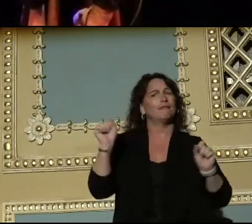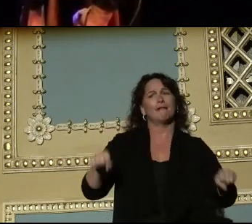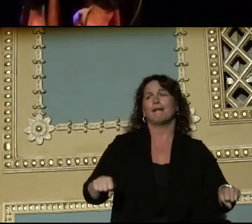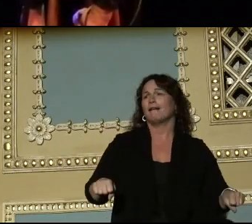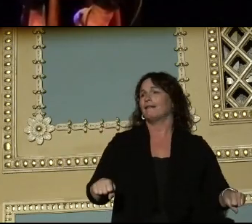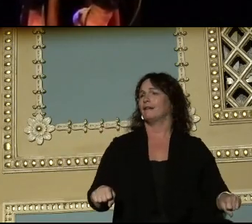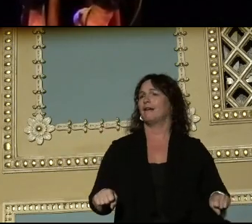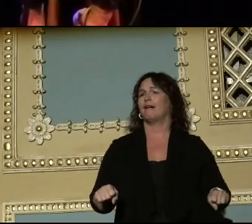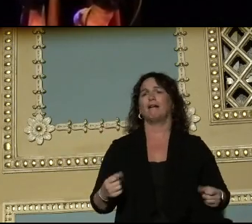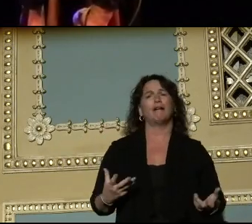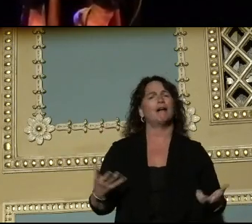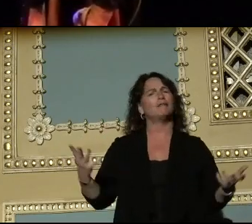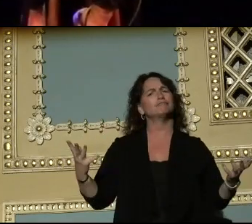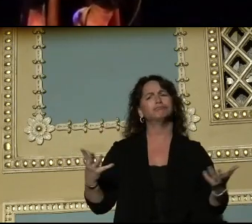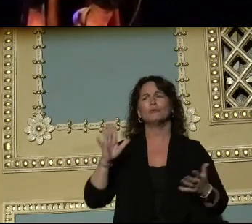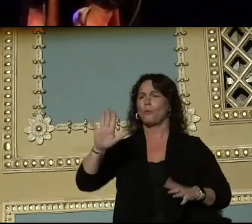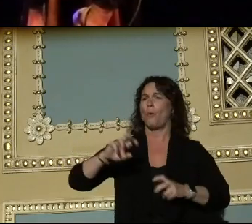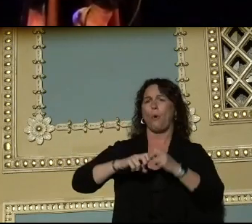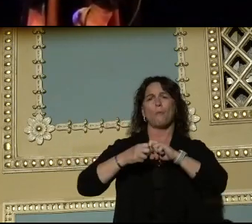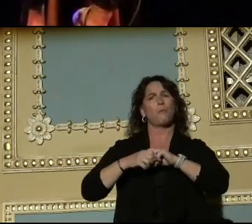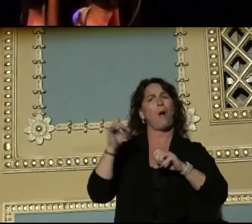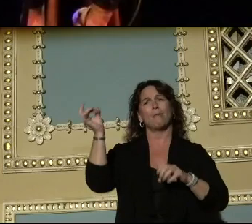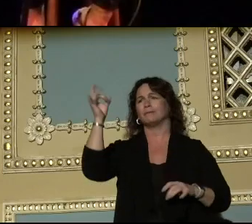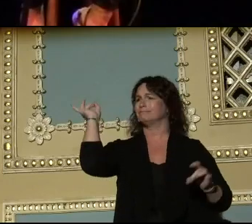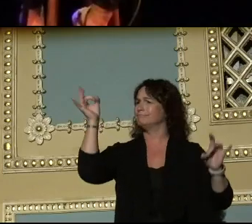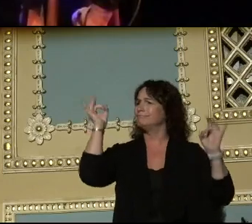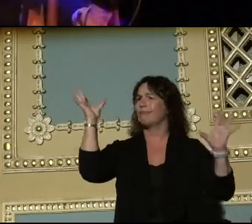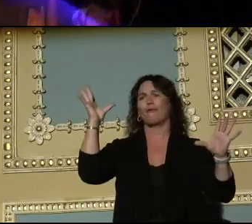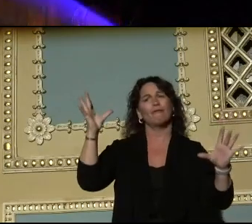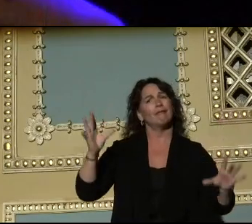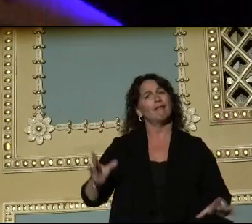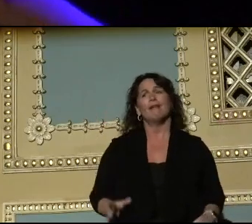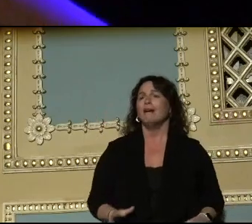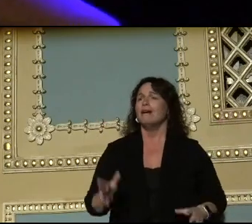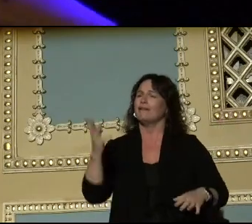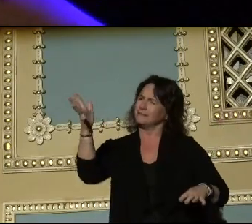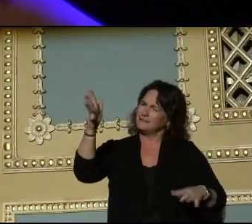of the words. Stop dragging my